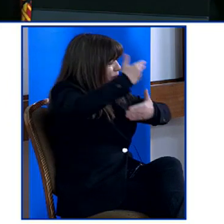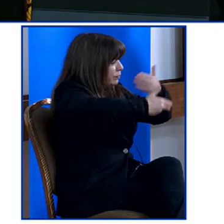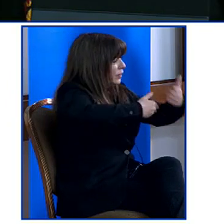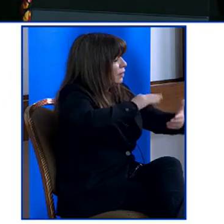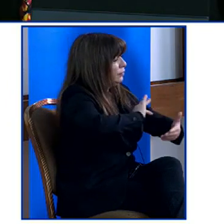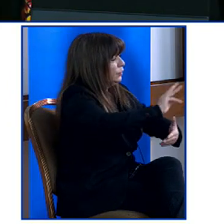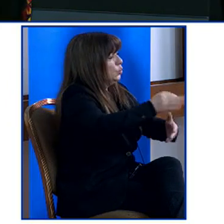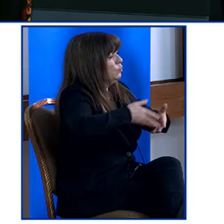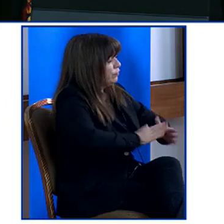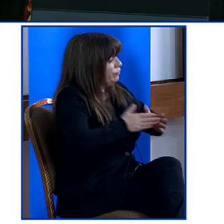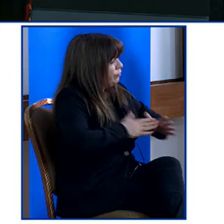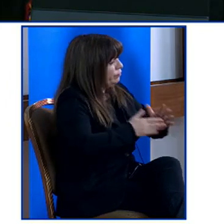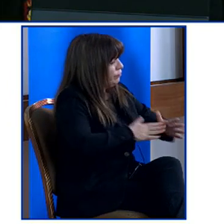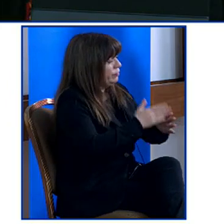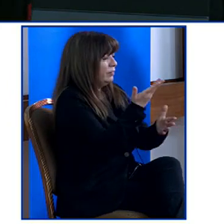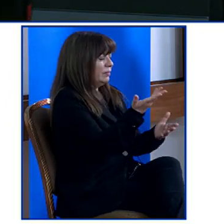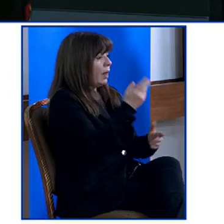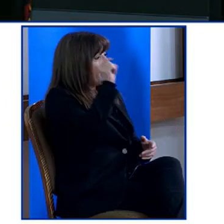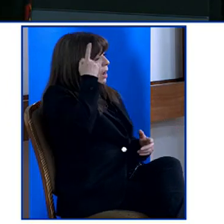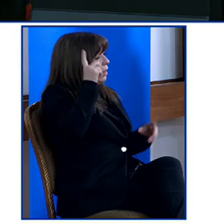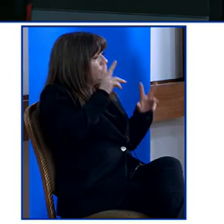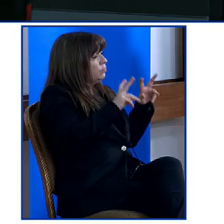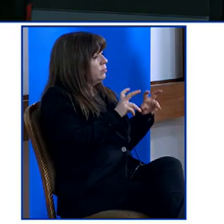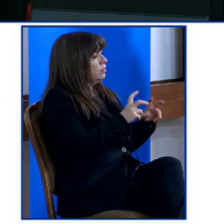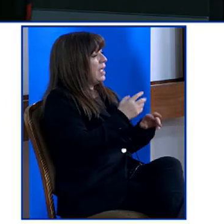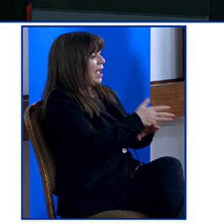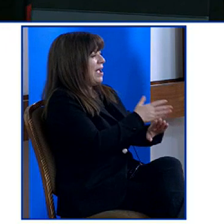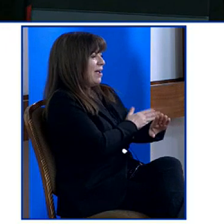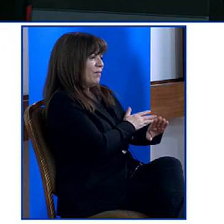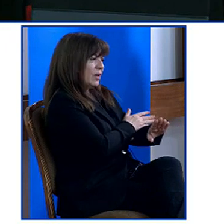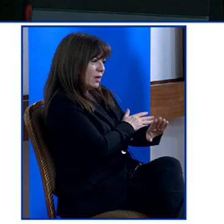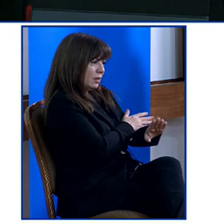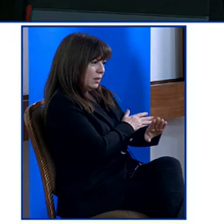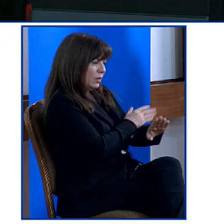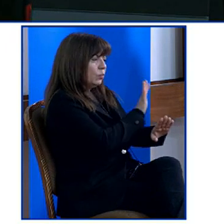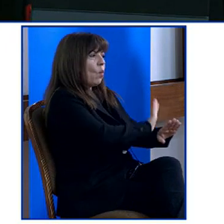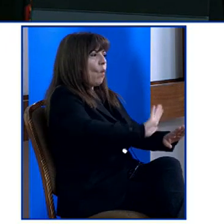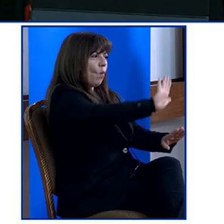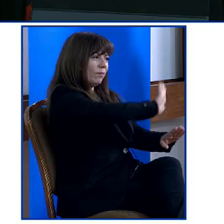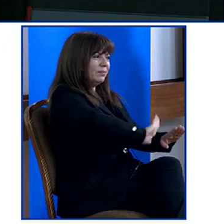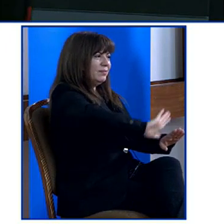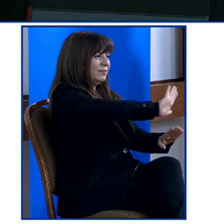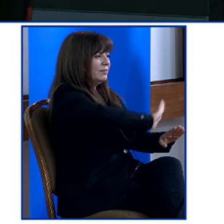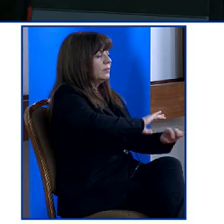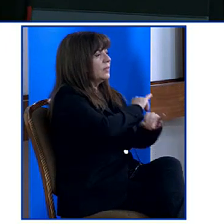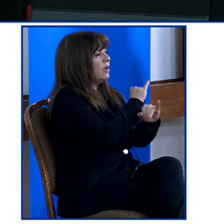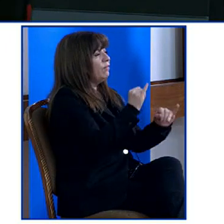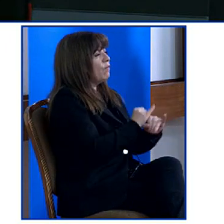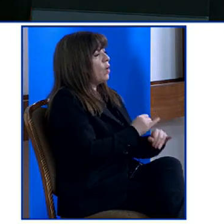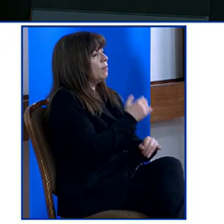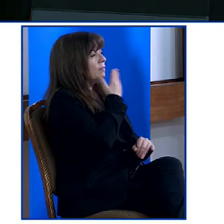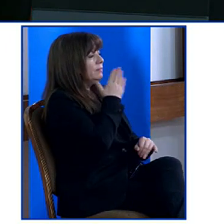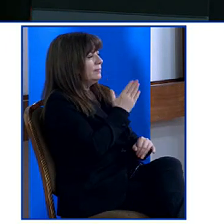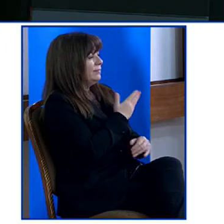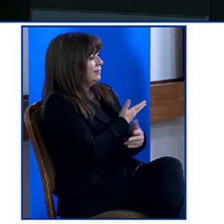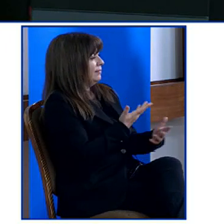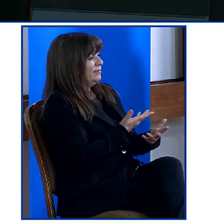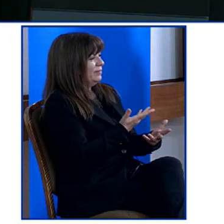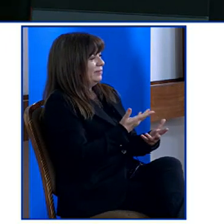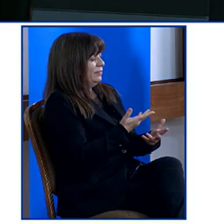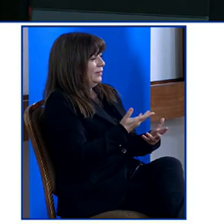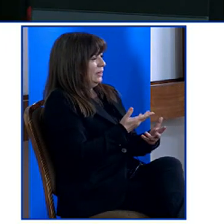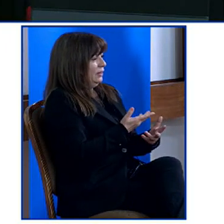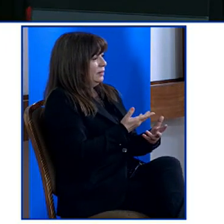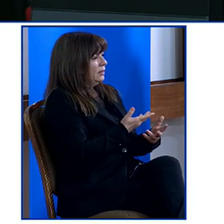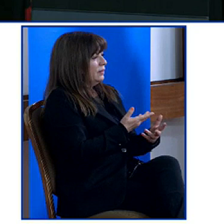The first is prevention. Of course, the most effective way to reduce the environmental impact of delivering healthcare is not to deliver it, so